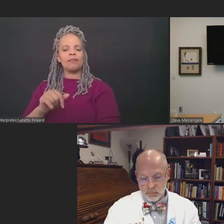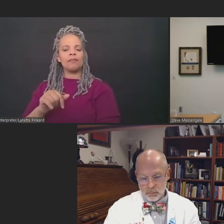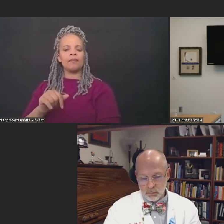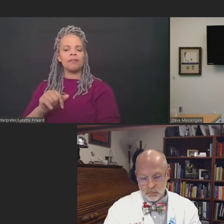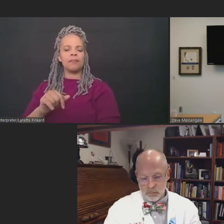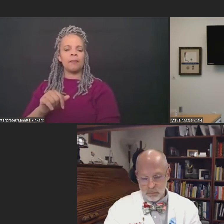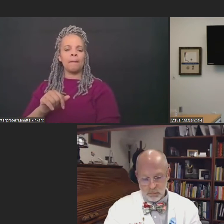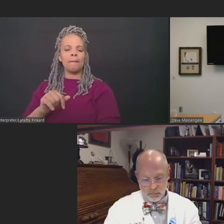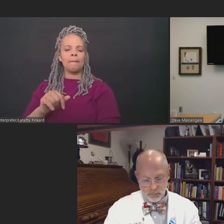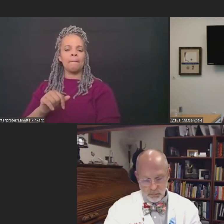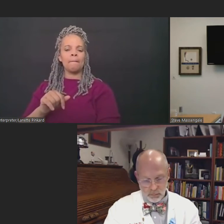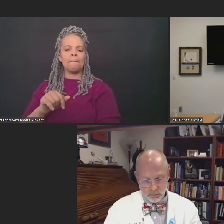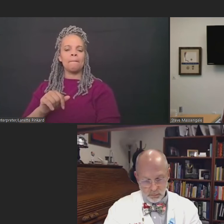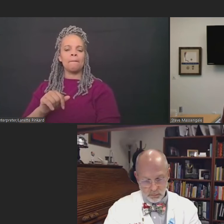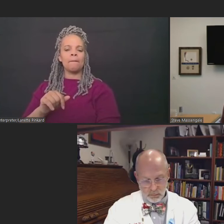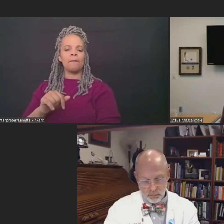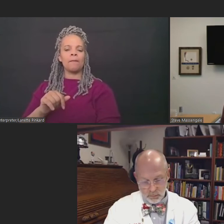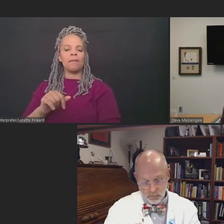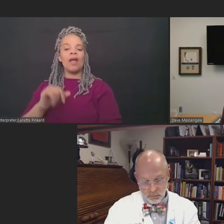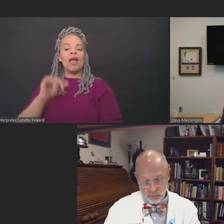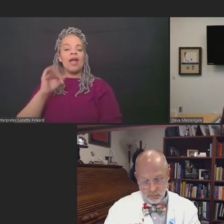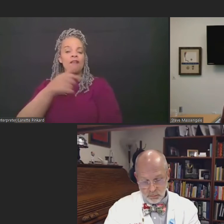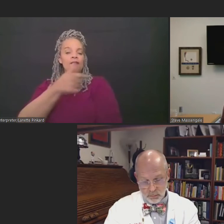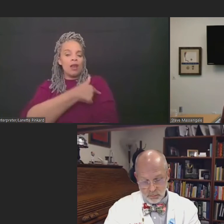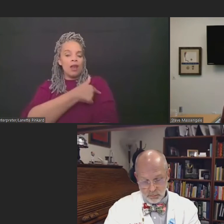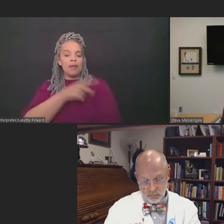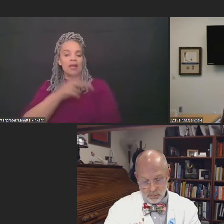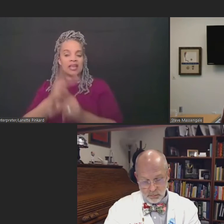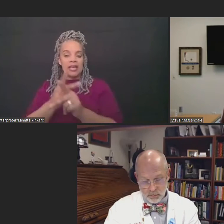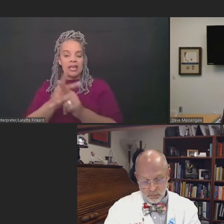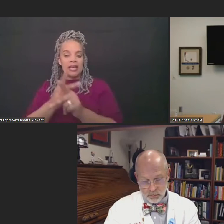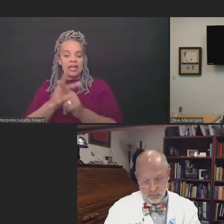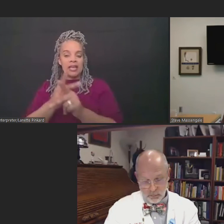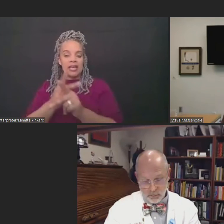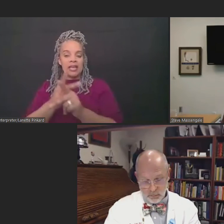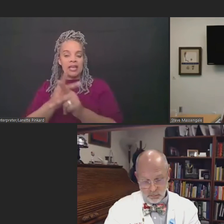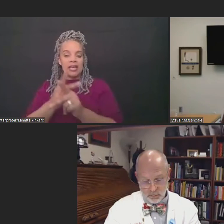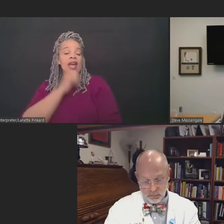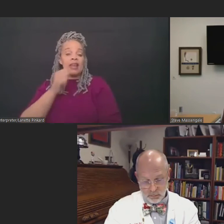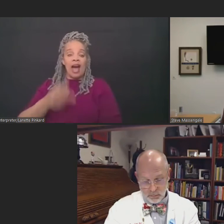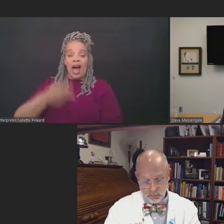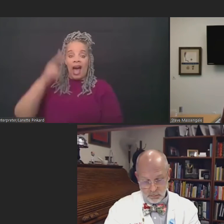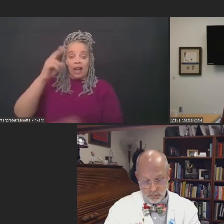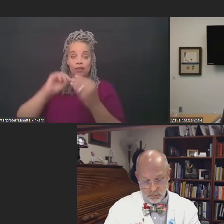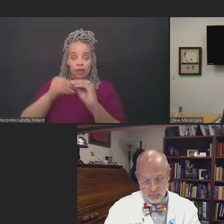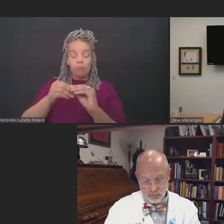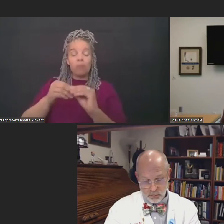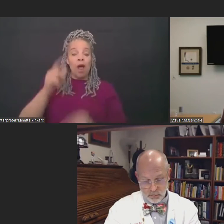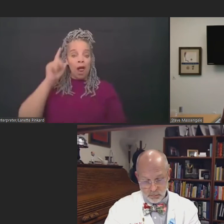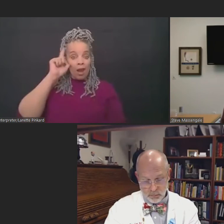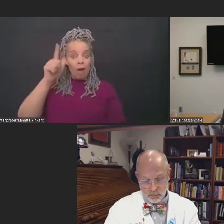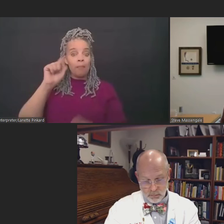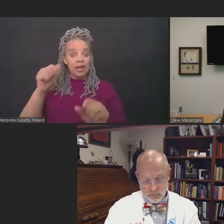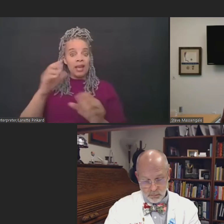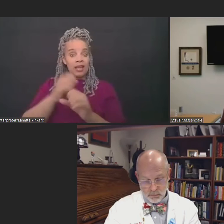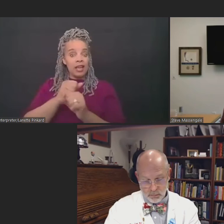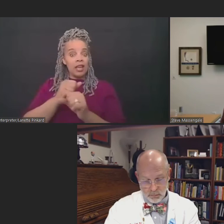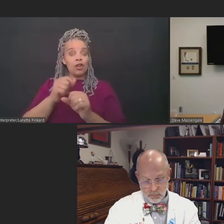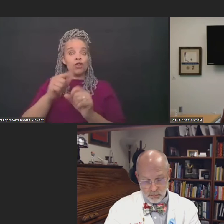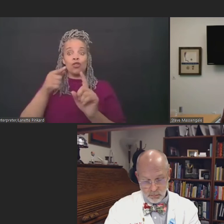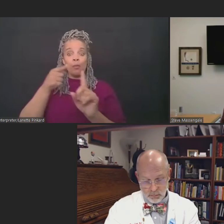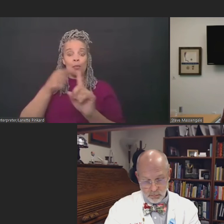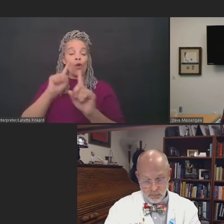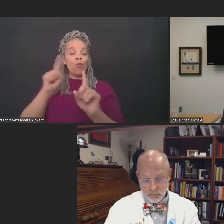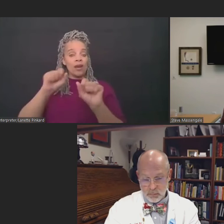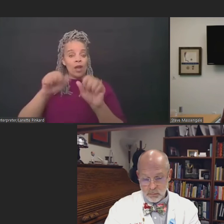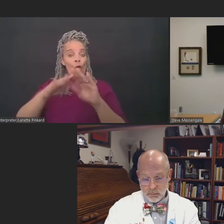a higher rate than other cities, you would figure that Lubbock would get to the point where it could open it up to the 1C